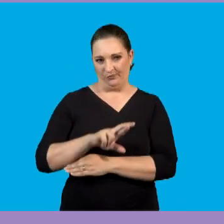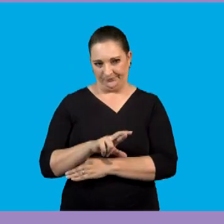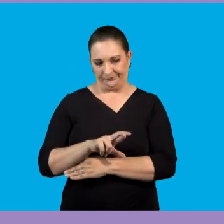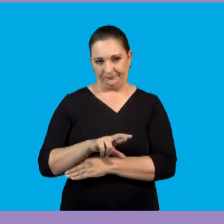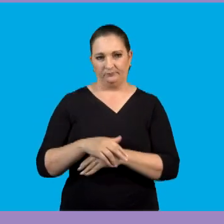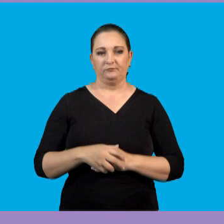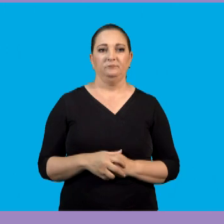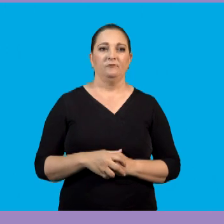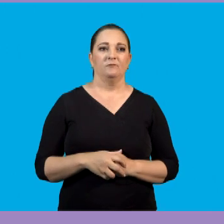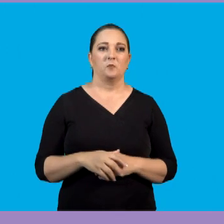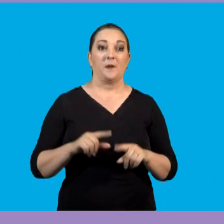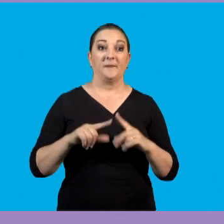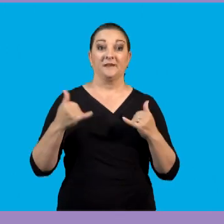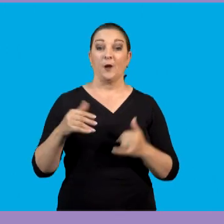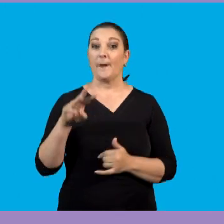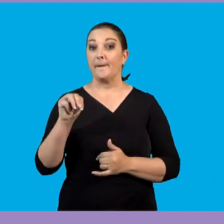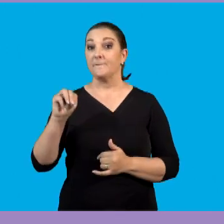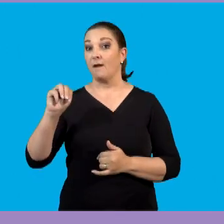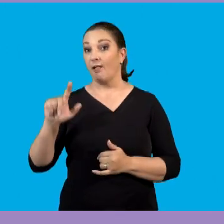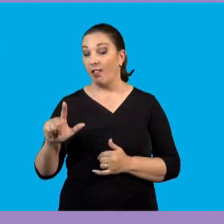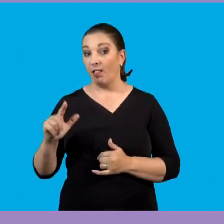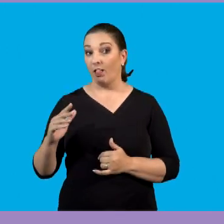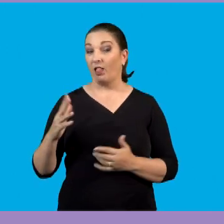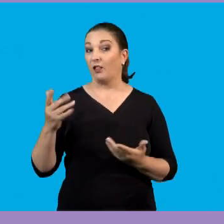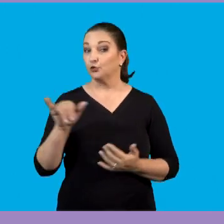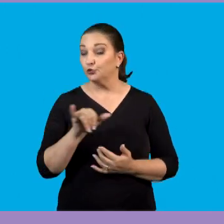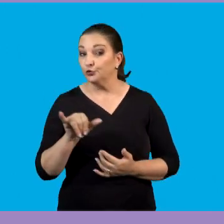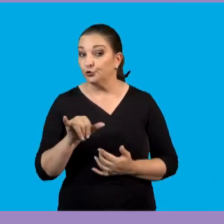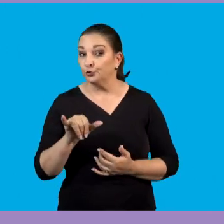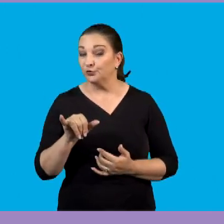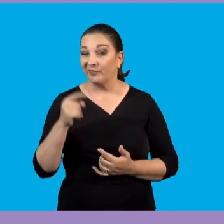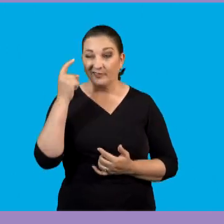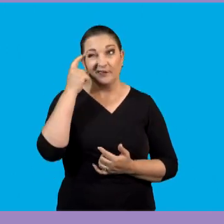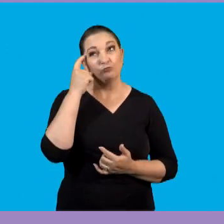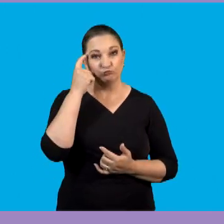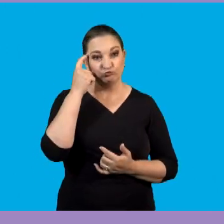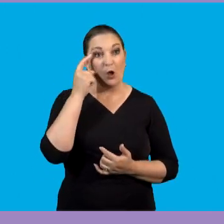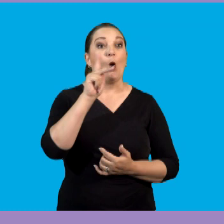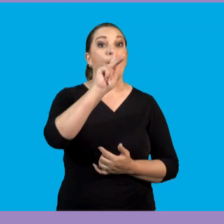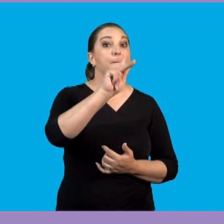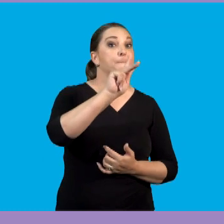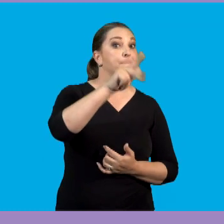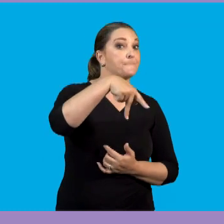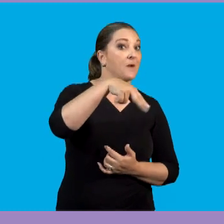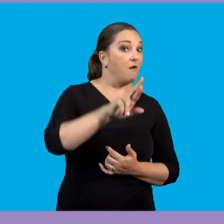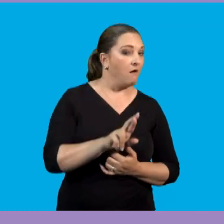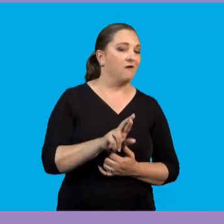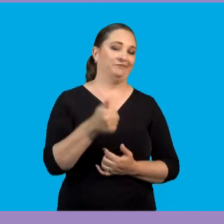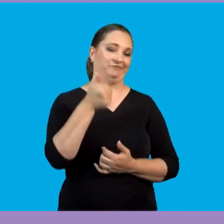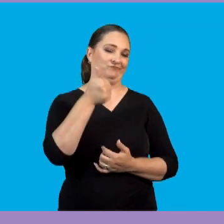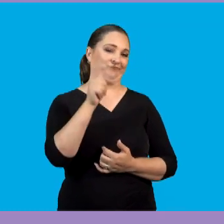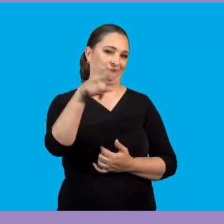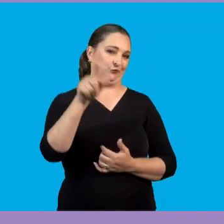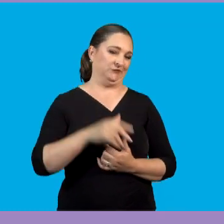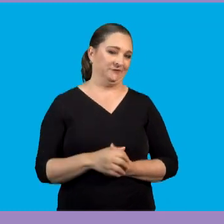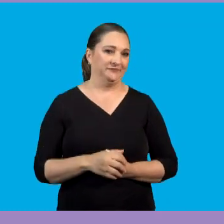QR. So what is the corresponding side to ML? If you are thinking that it is PR,